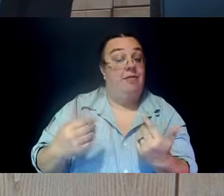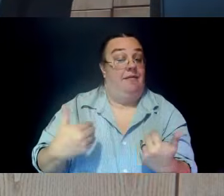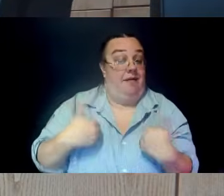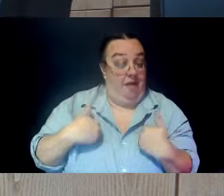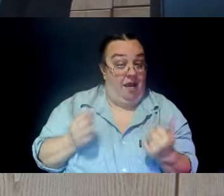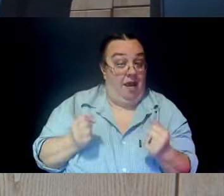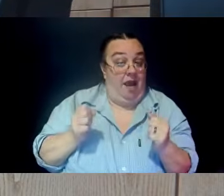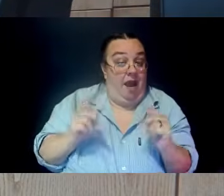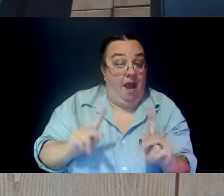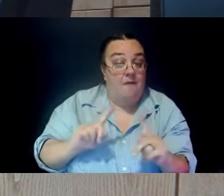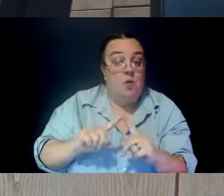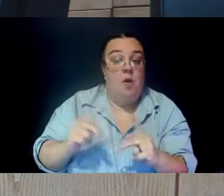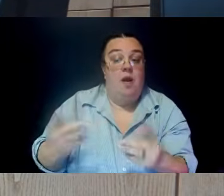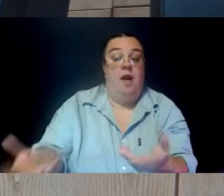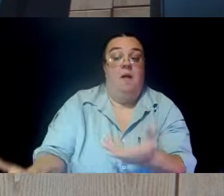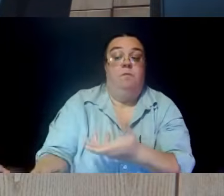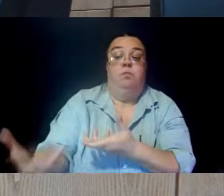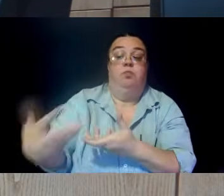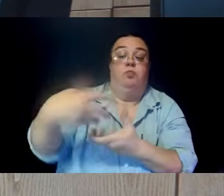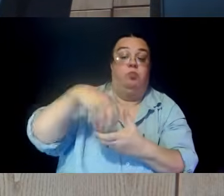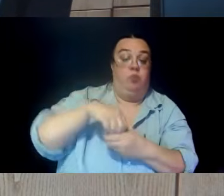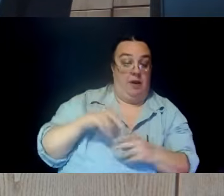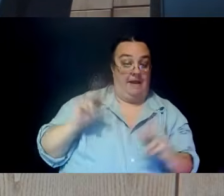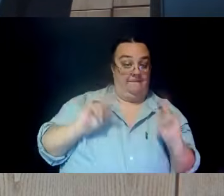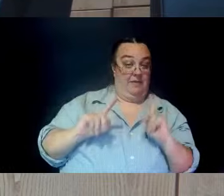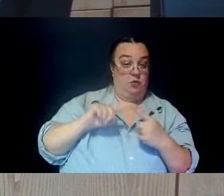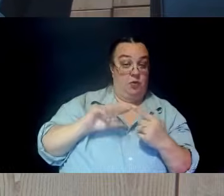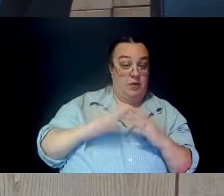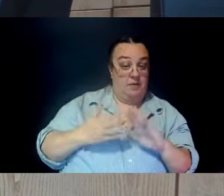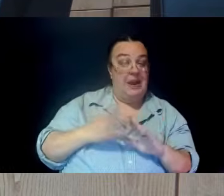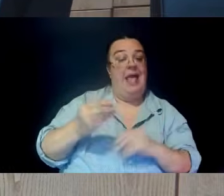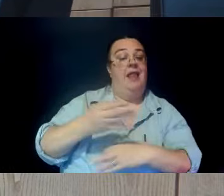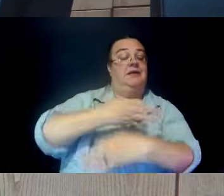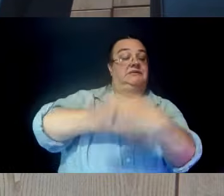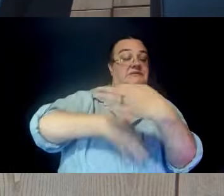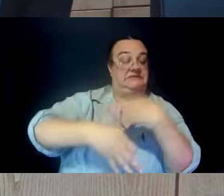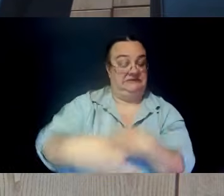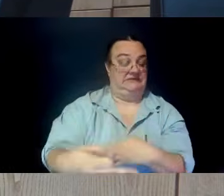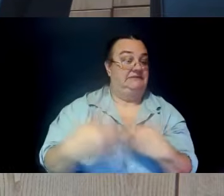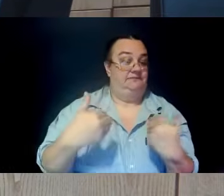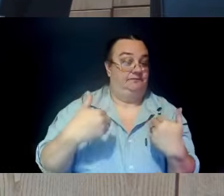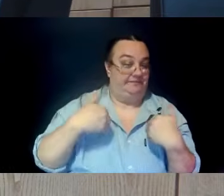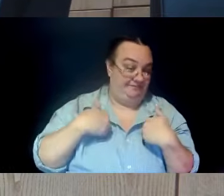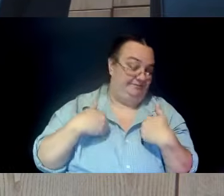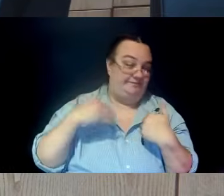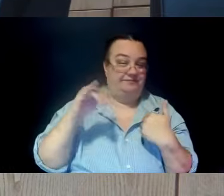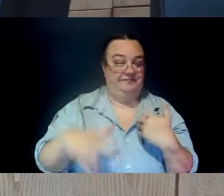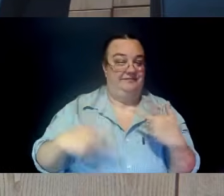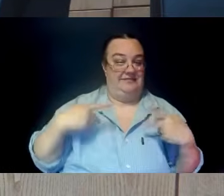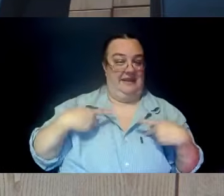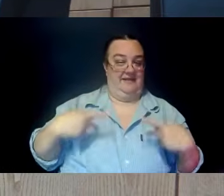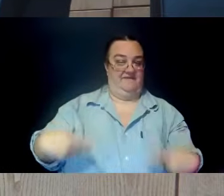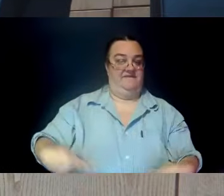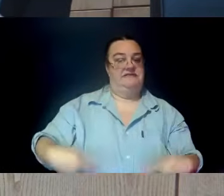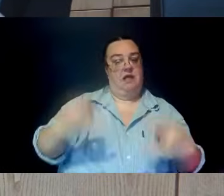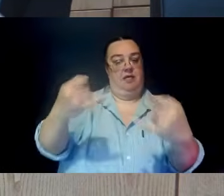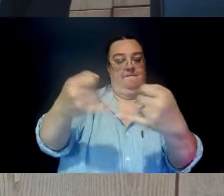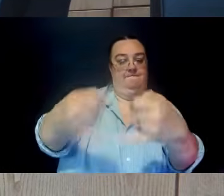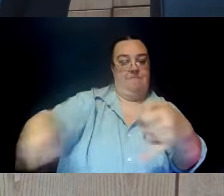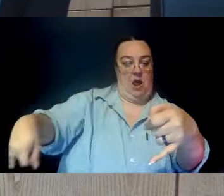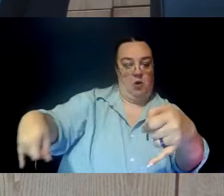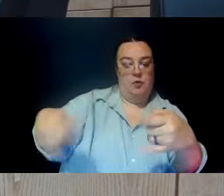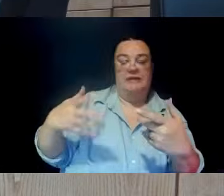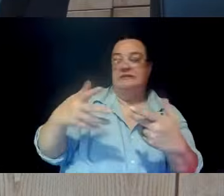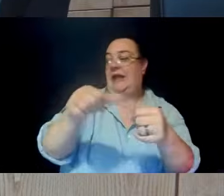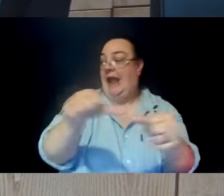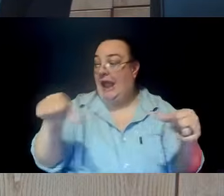folks into the community, and instead we have these sort of physical boundaries and areas